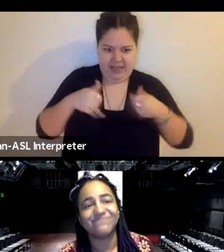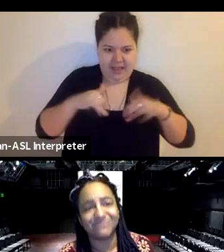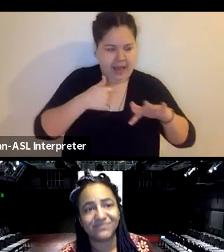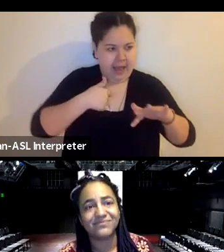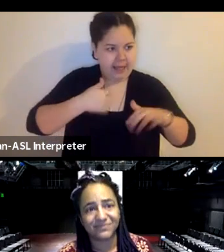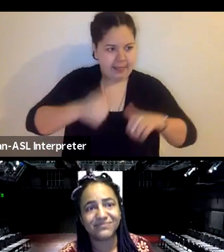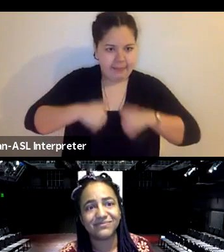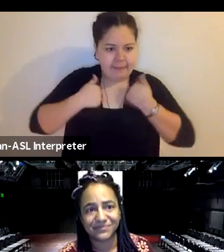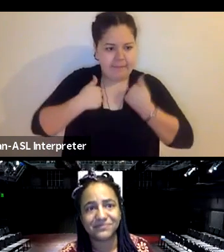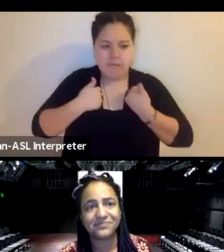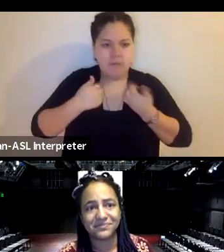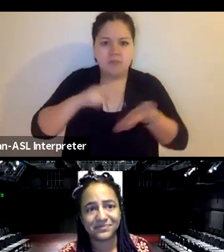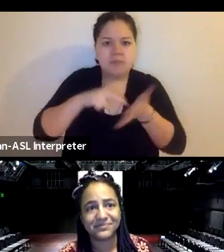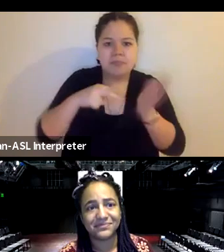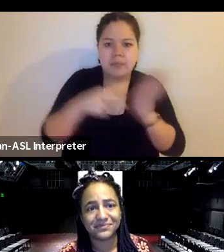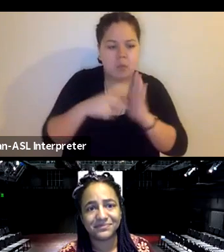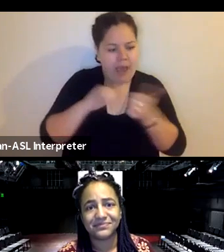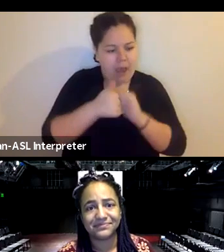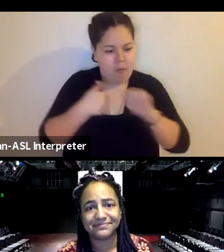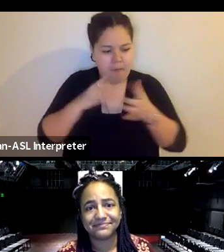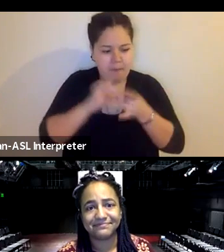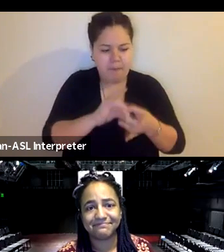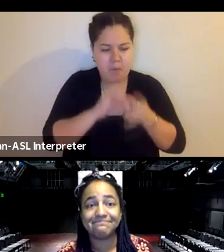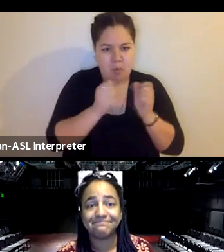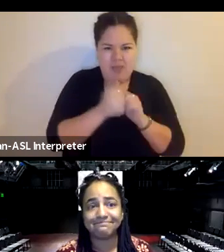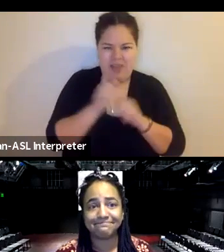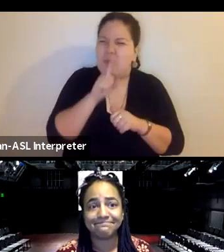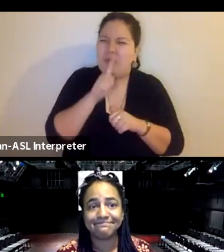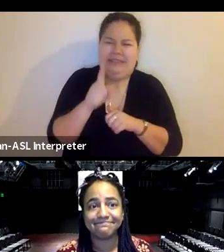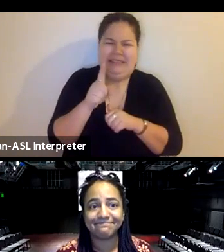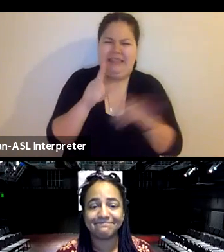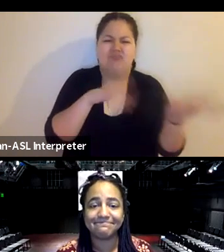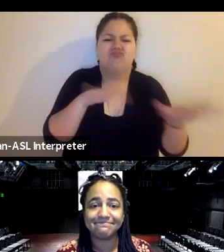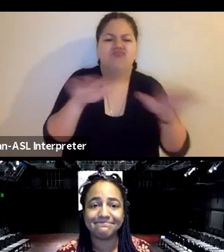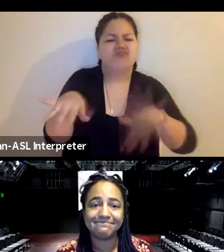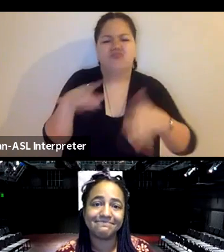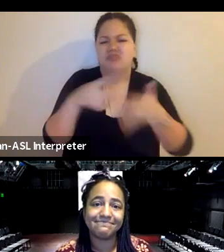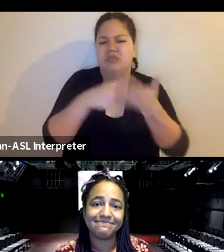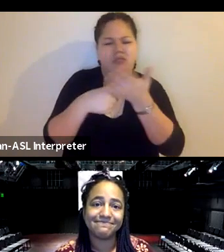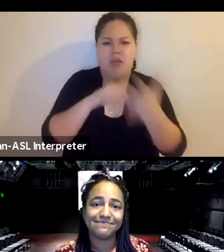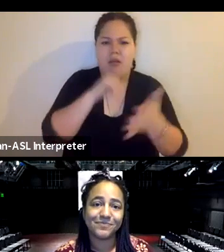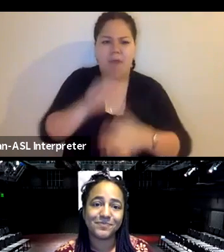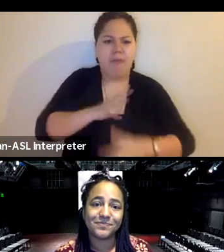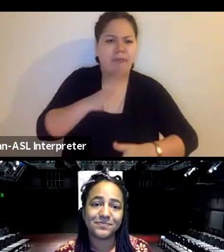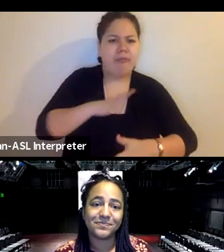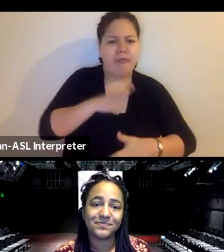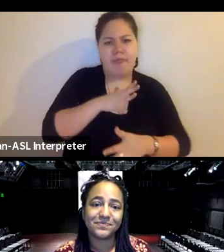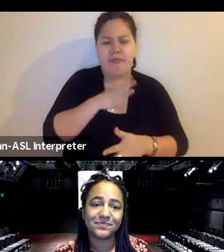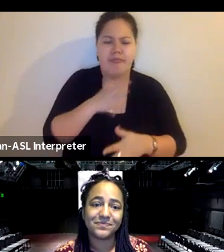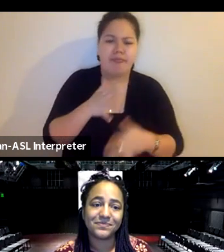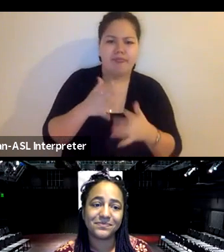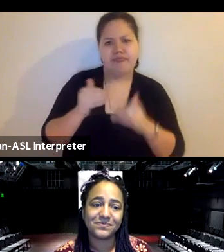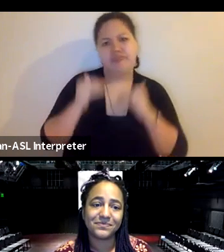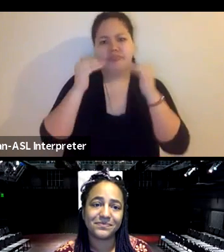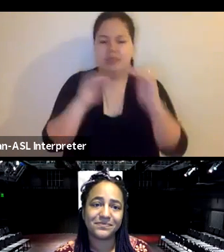them? And so this is going to be a pretty casual sort of discussion. And so for anyone who feels so inclined, has a thought,